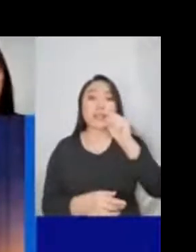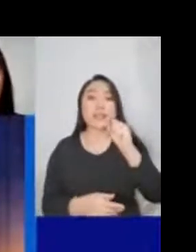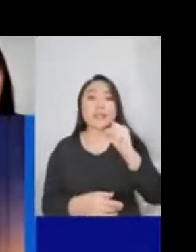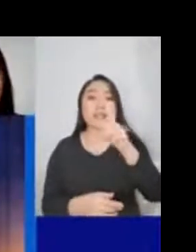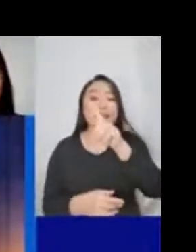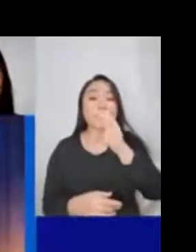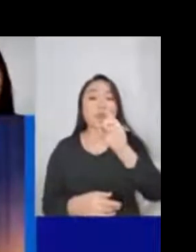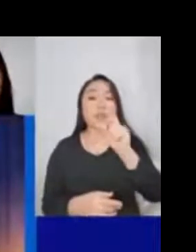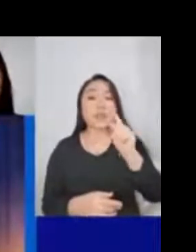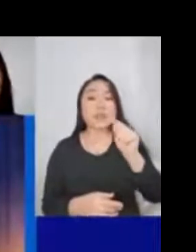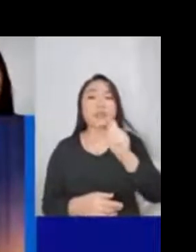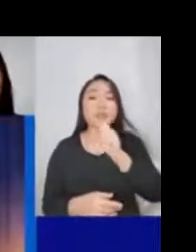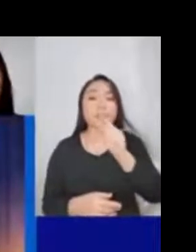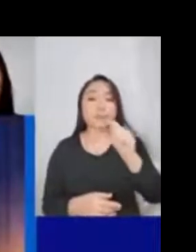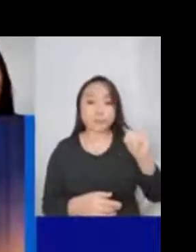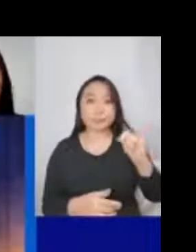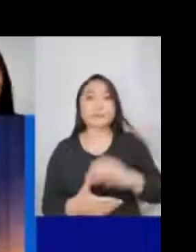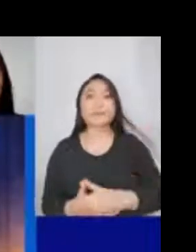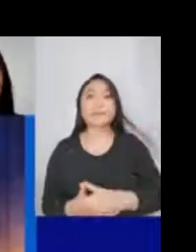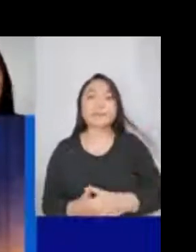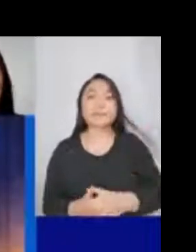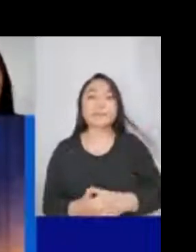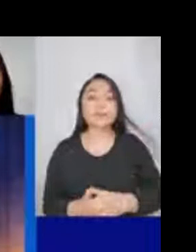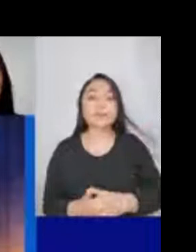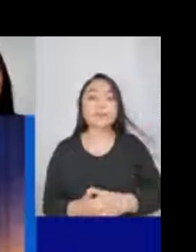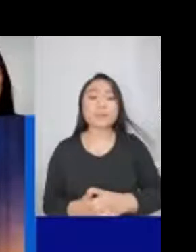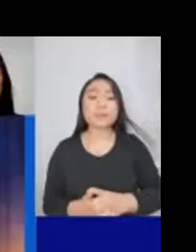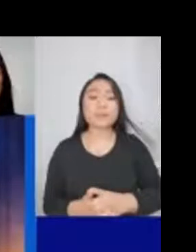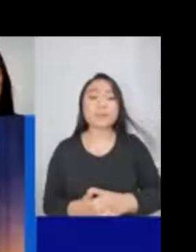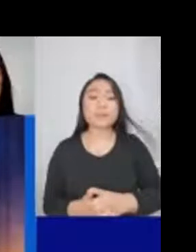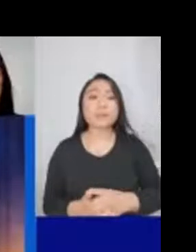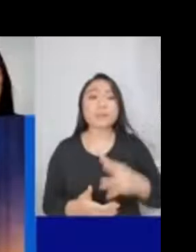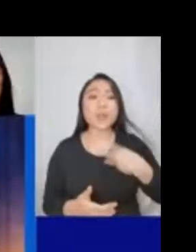at DOSTV Facebook page at